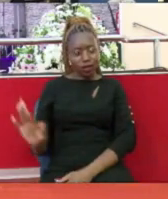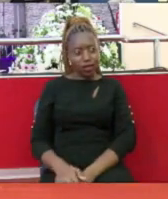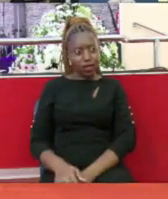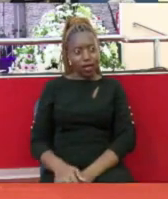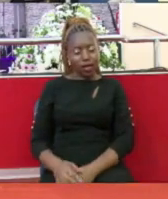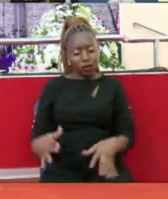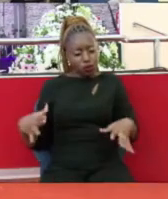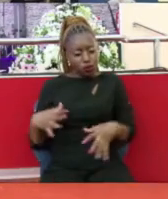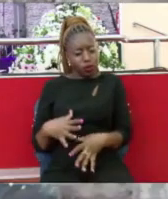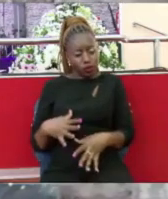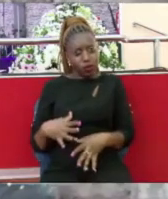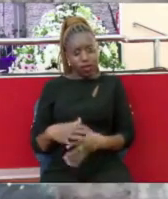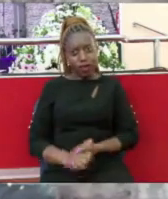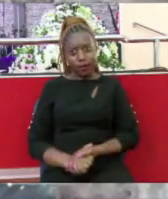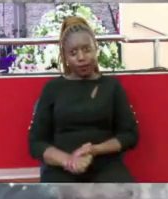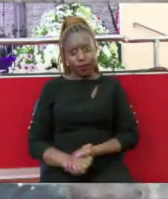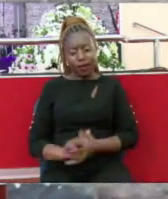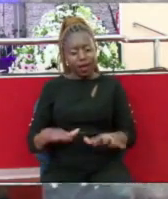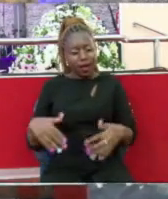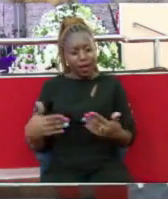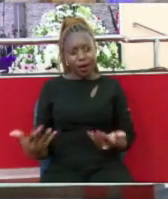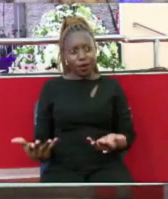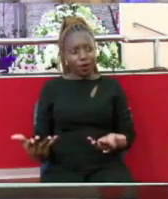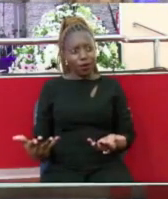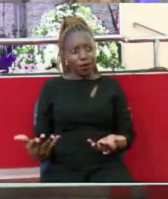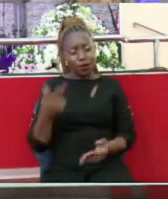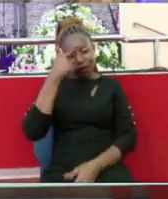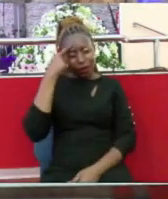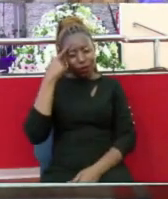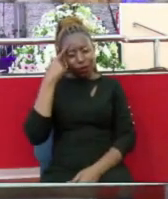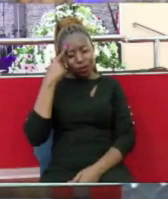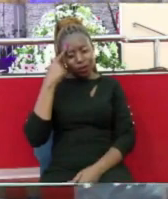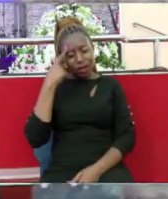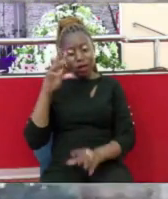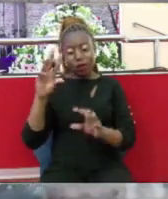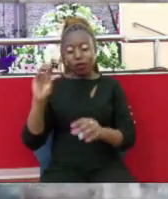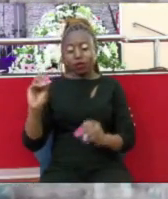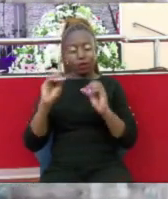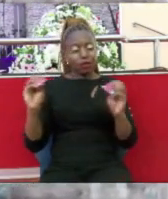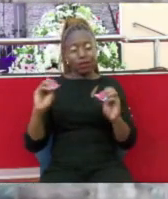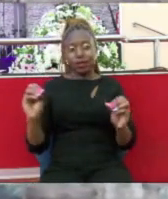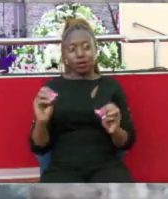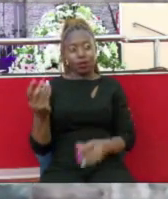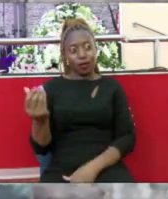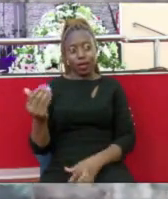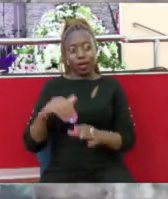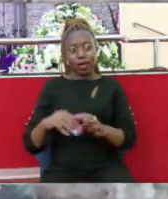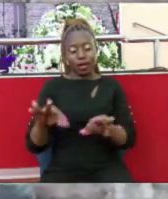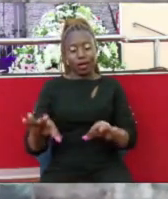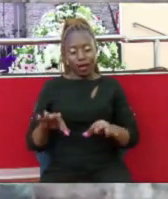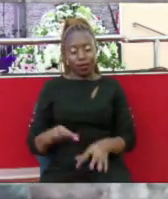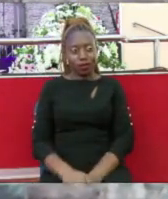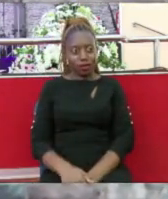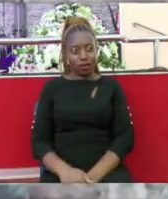she was shocked. How come there was more money in the account? Iwaje kulikuwa na salio nyingi pale katika account? And we